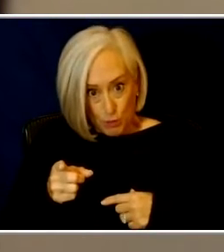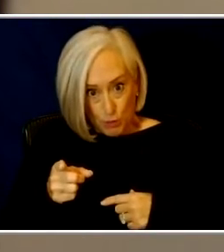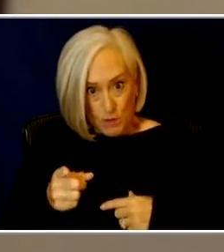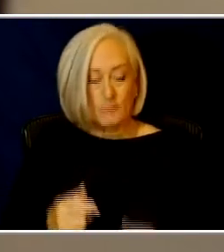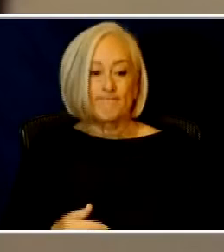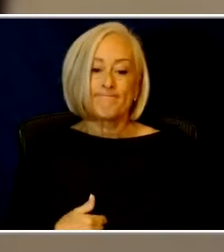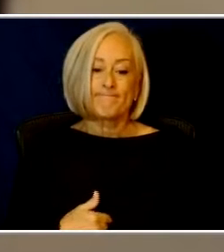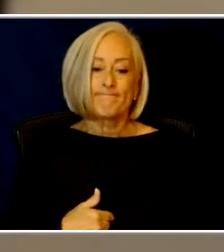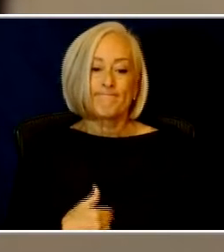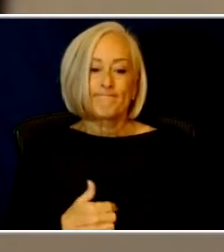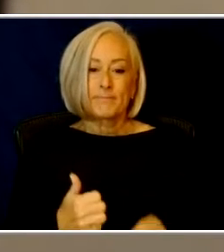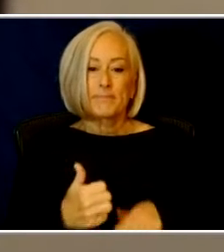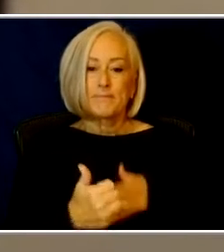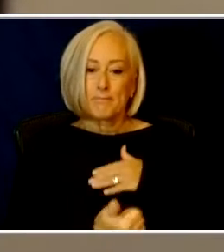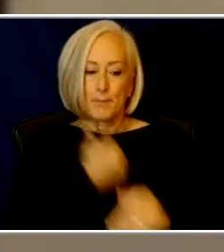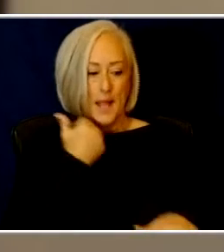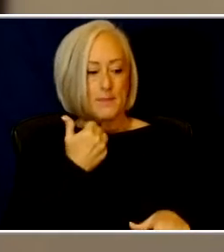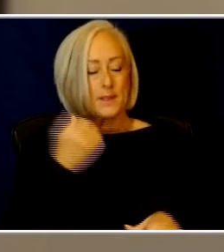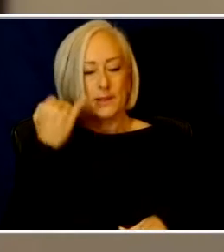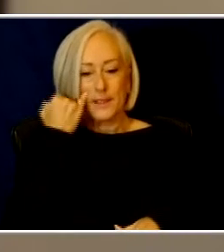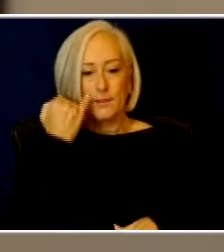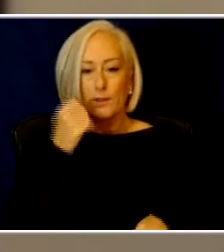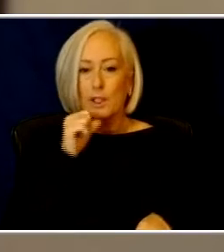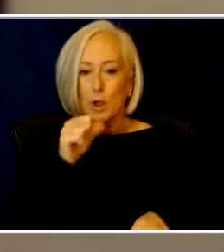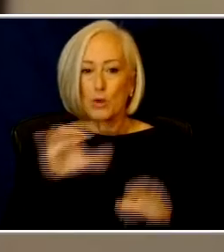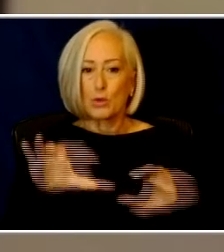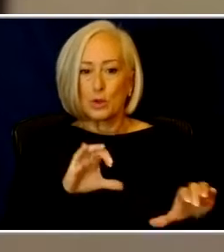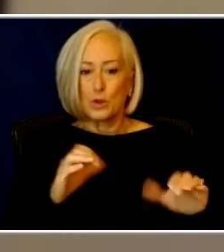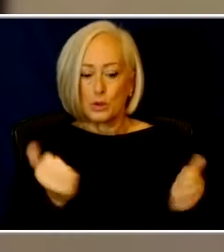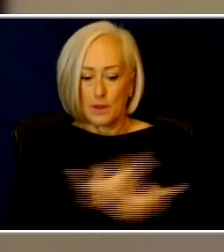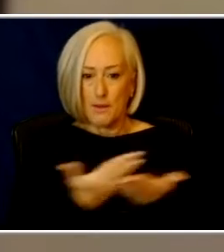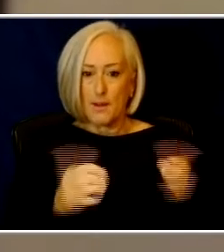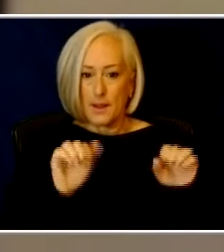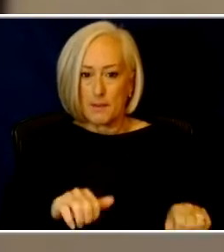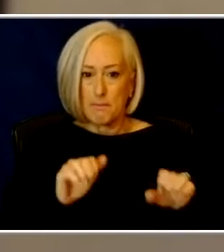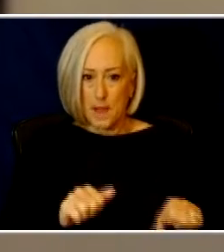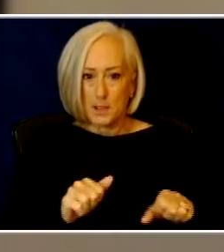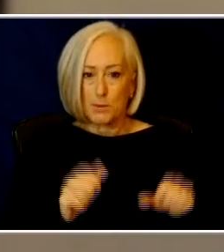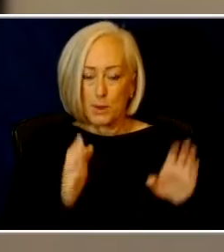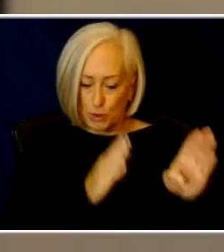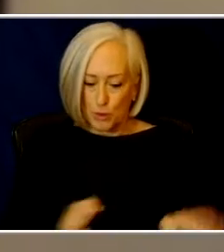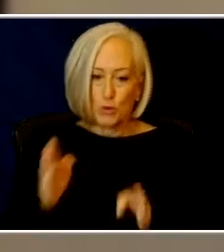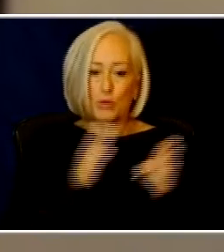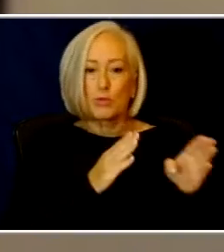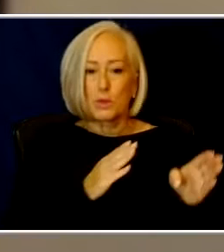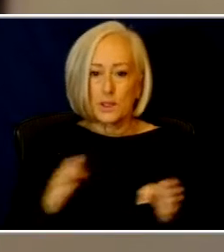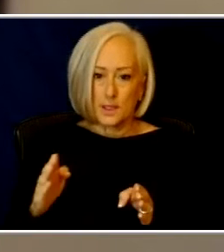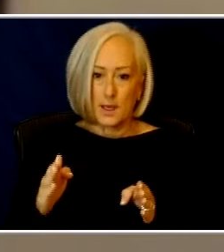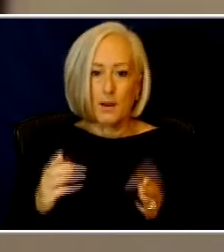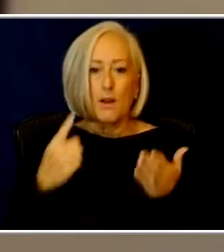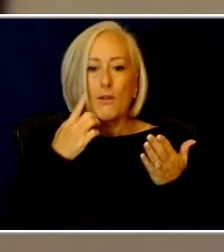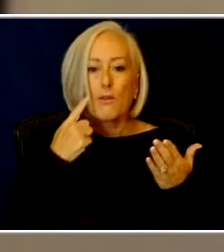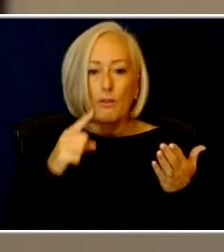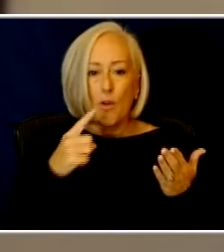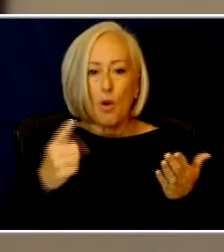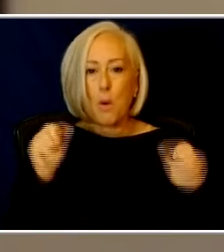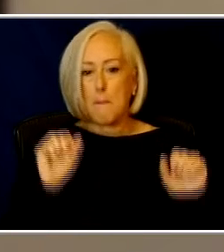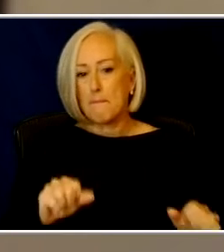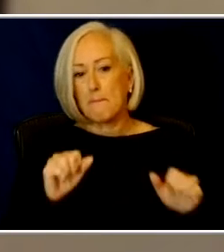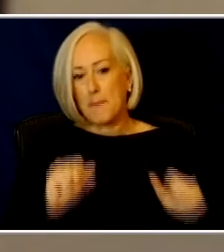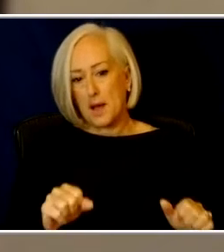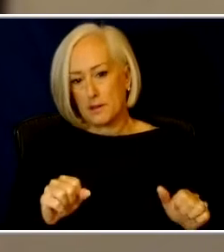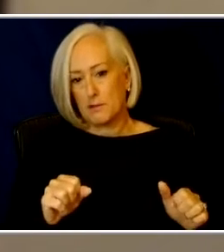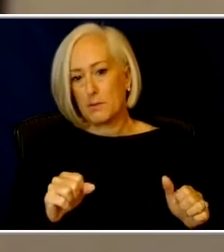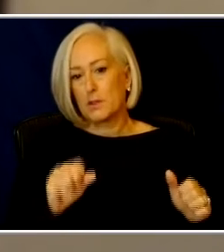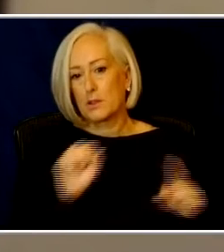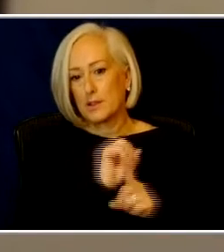everything we can to be prepared right now for what potentially could be. We have to be able to put stopgaps in place to mitigate